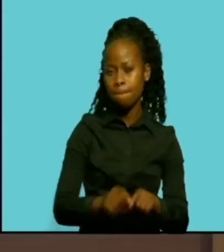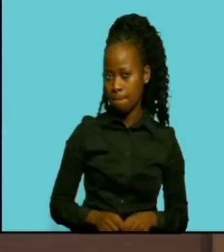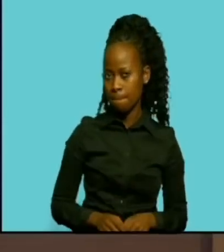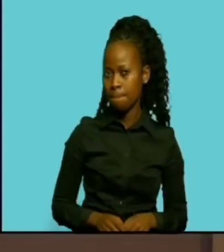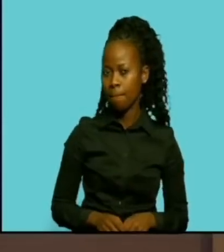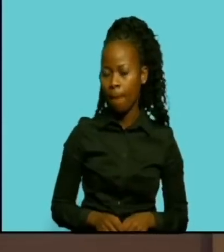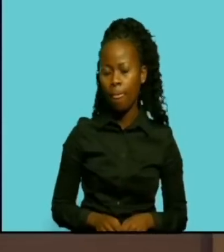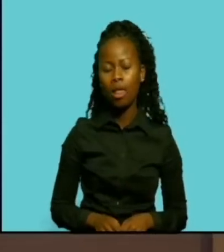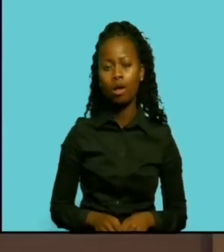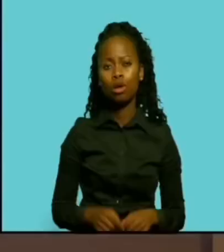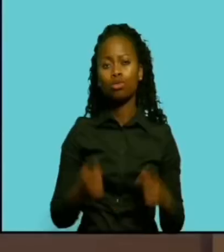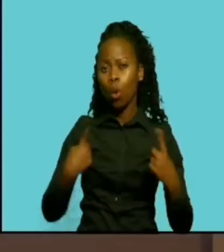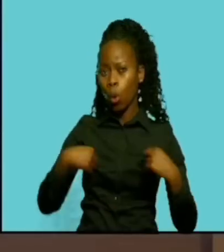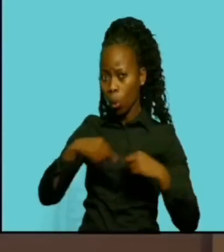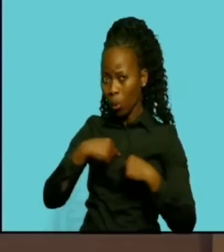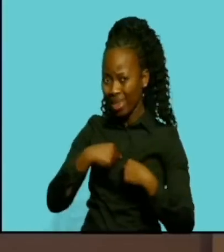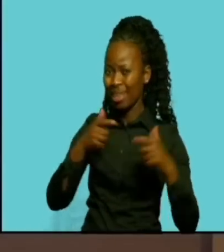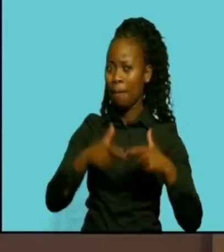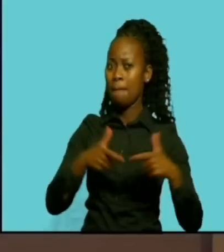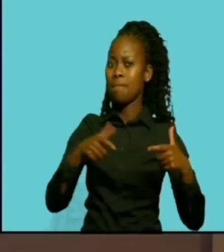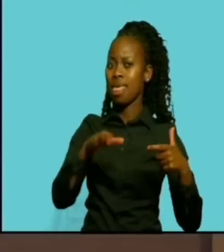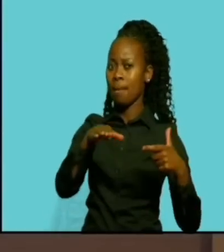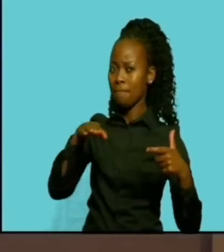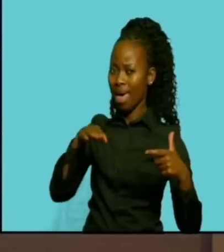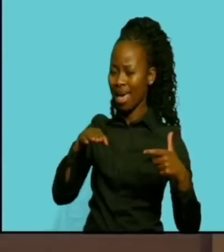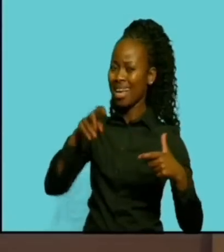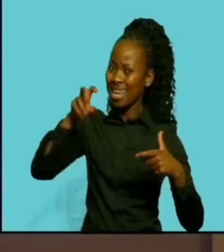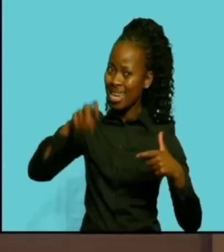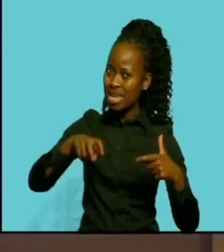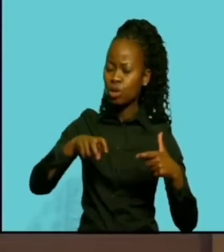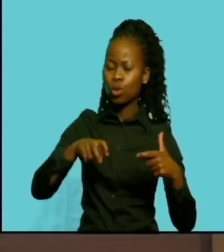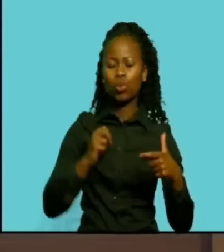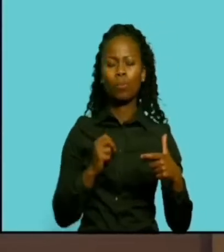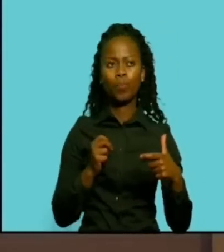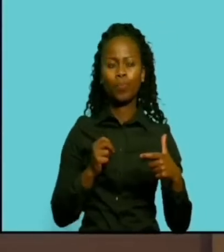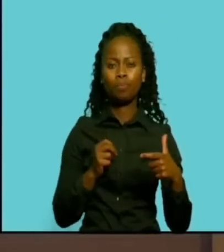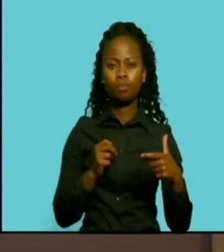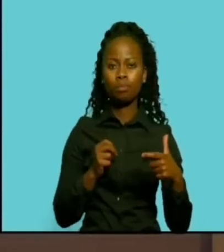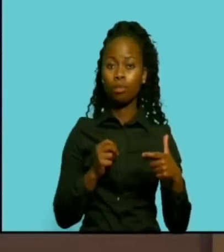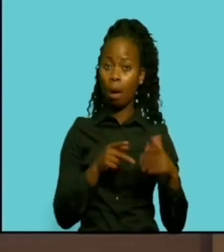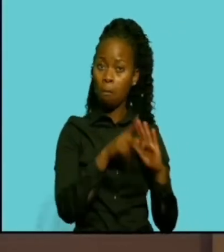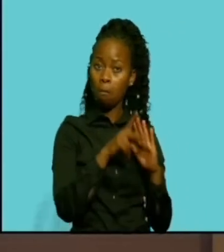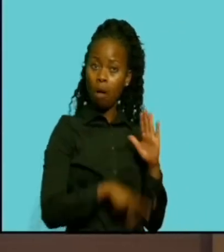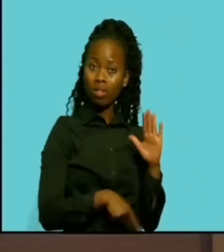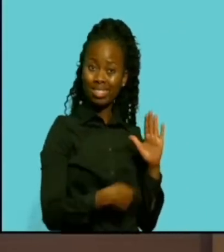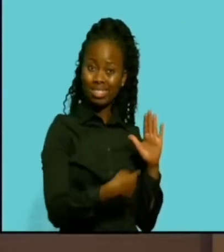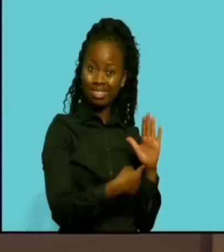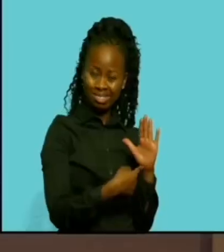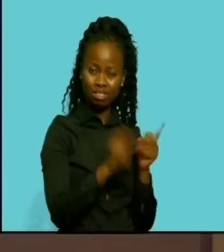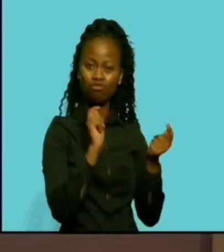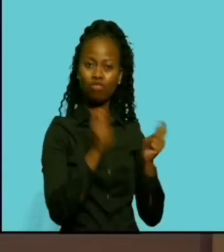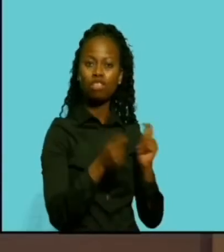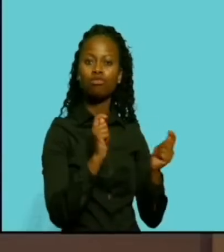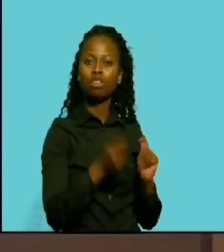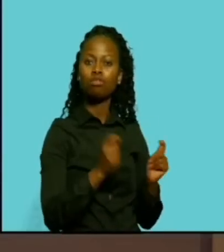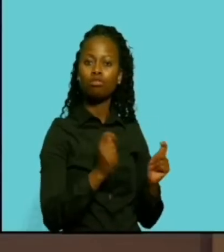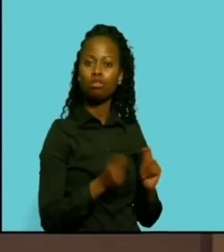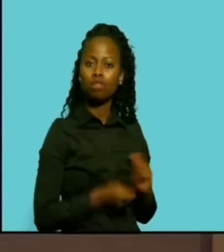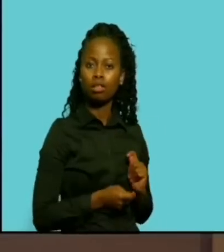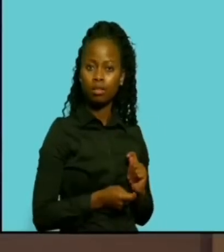to take a view and adjust and recalibrate its policies to deal with those rising